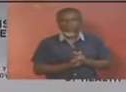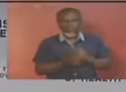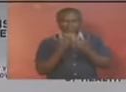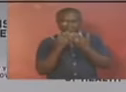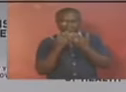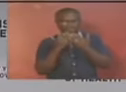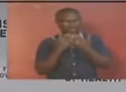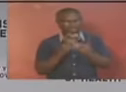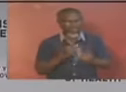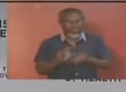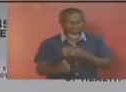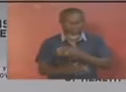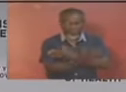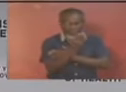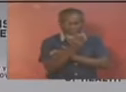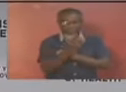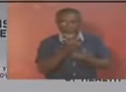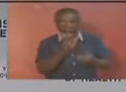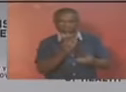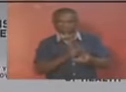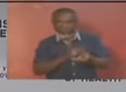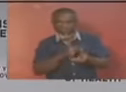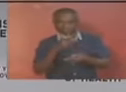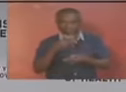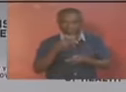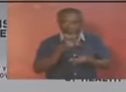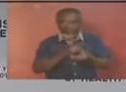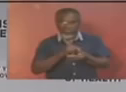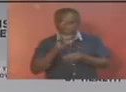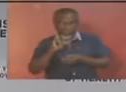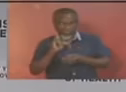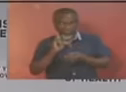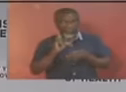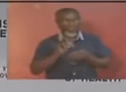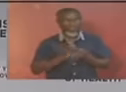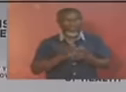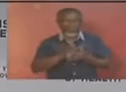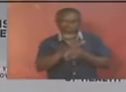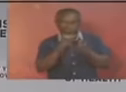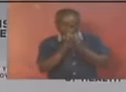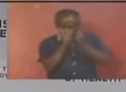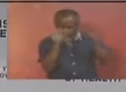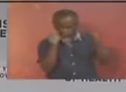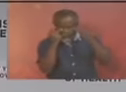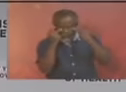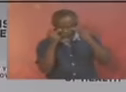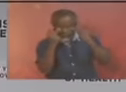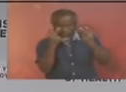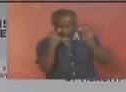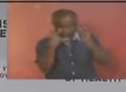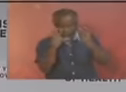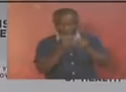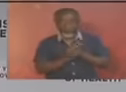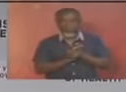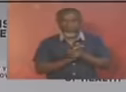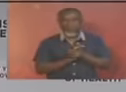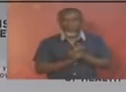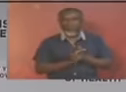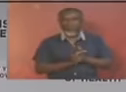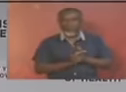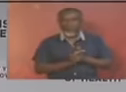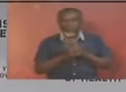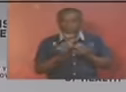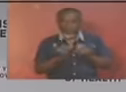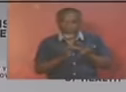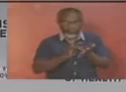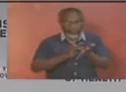Alcantara. Good morning to Dr. Hines, Dr. Indar, members of the media, members of the viewing and listening public. So I'll begin with the clinical update.